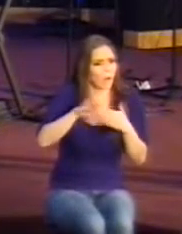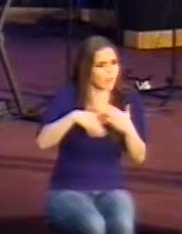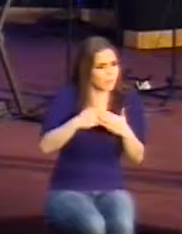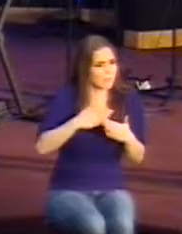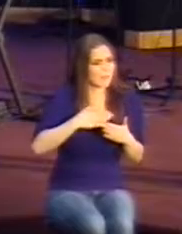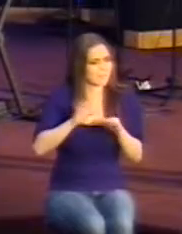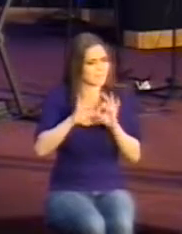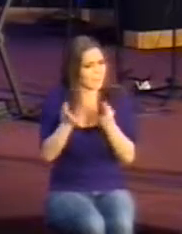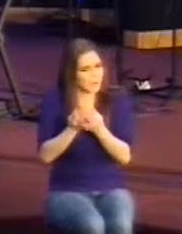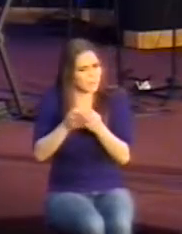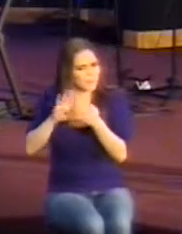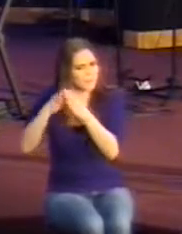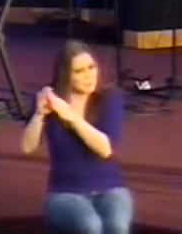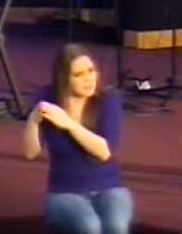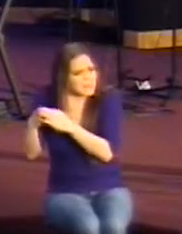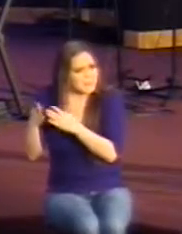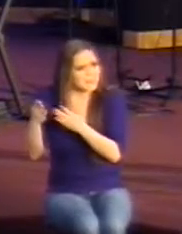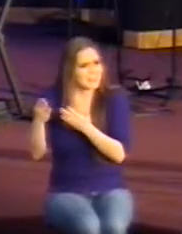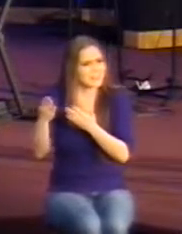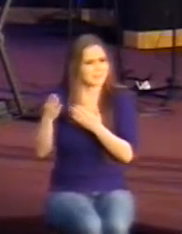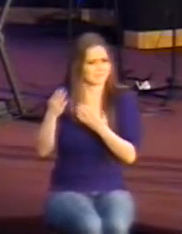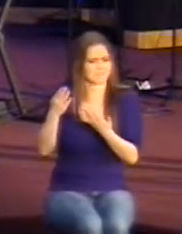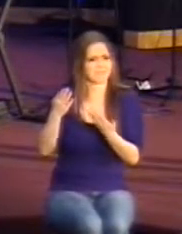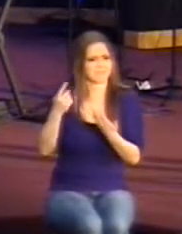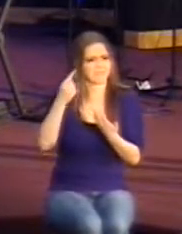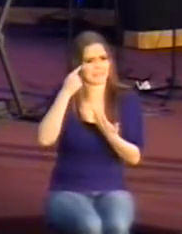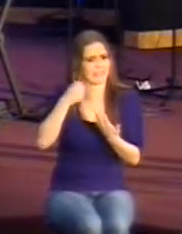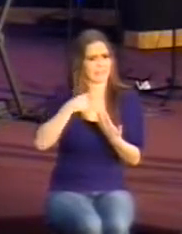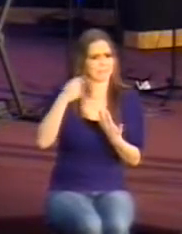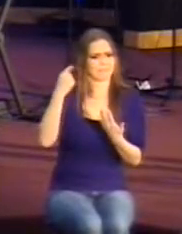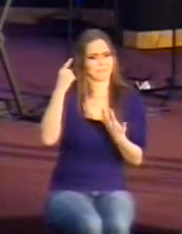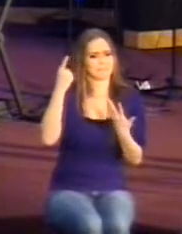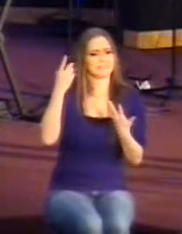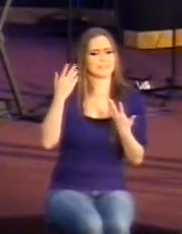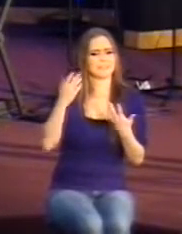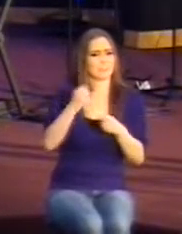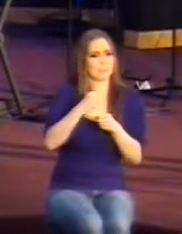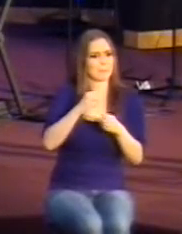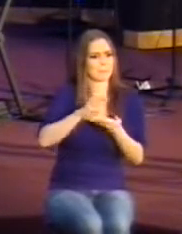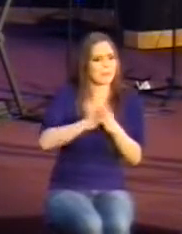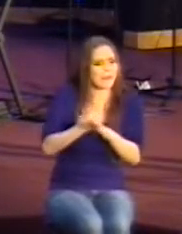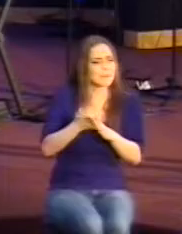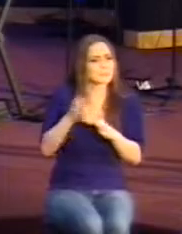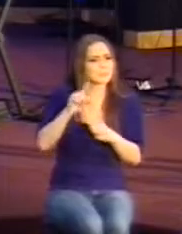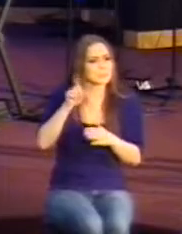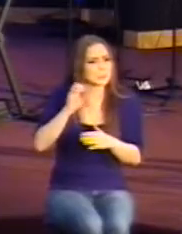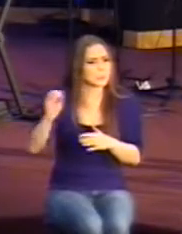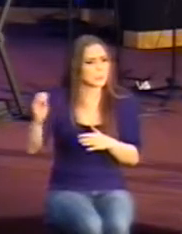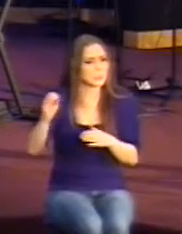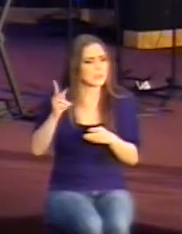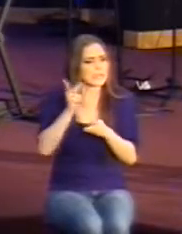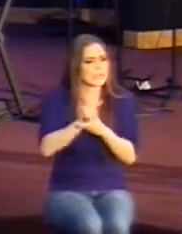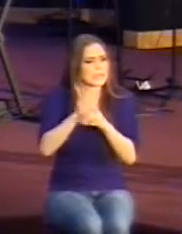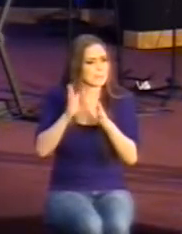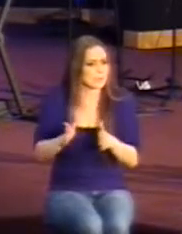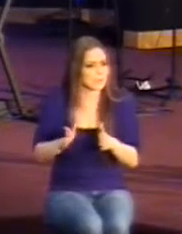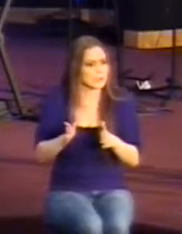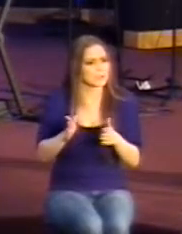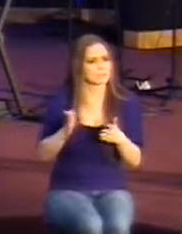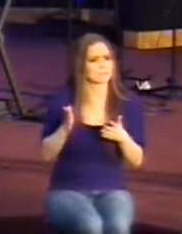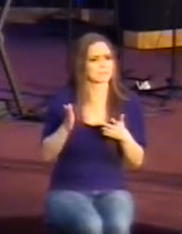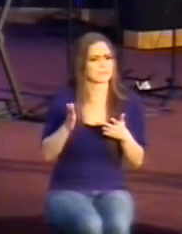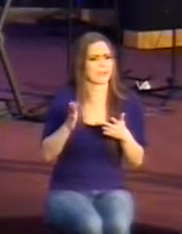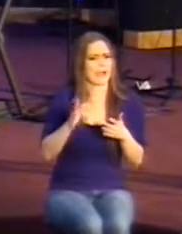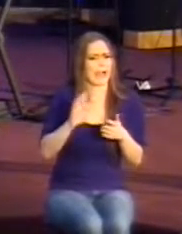family? And you want me to become a zookeeper and take care of all these different and dangerous animals for you only know how